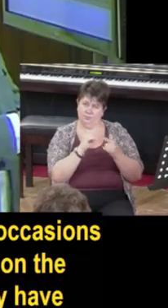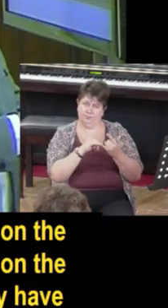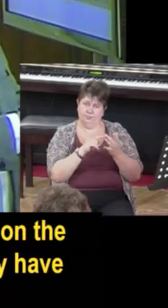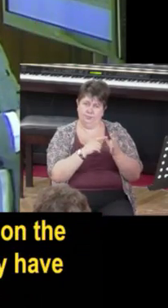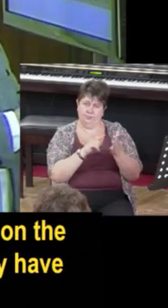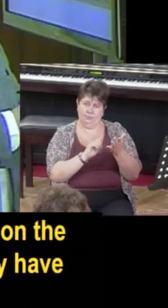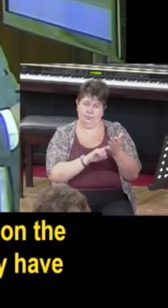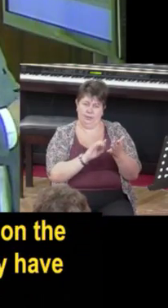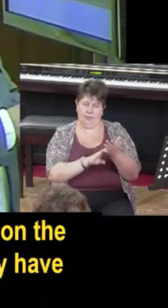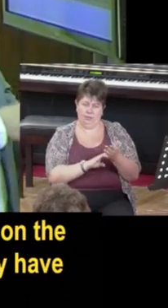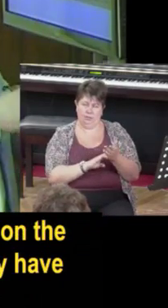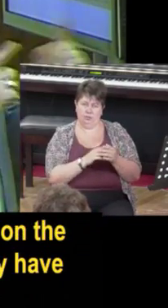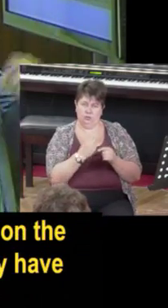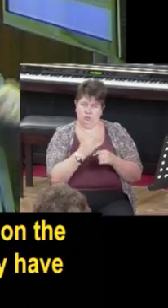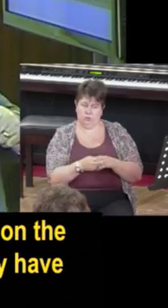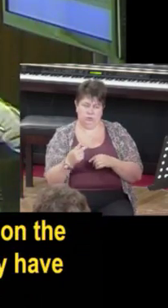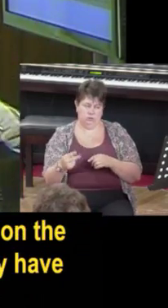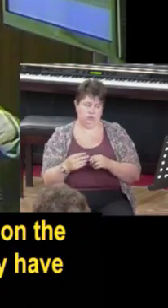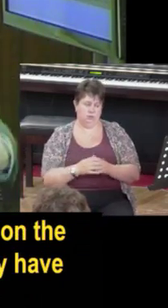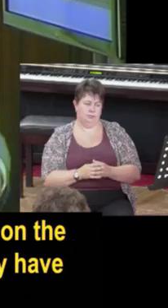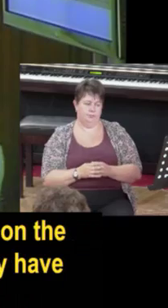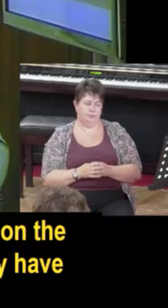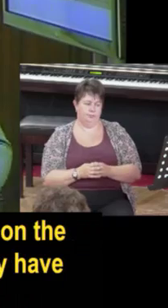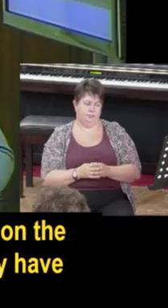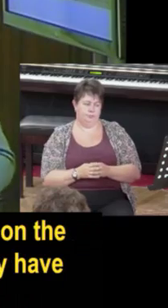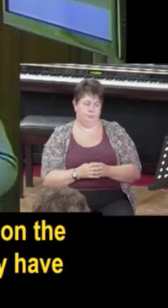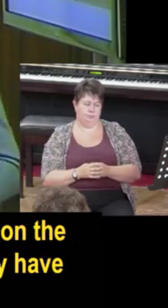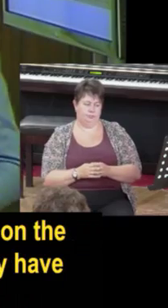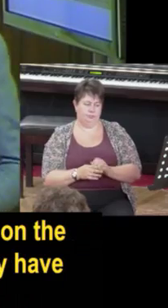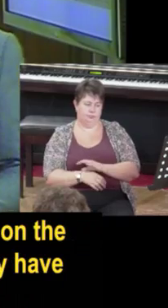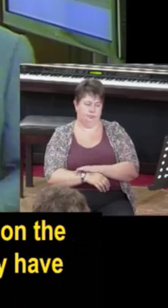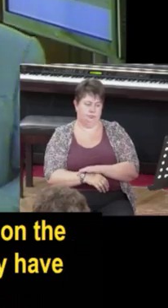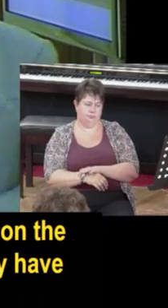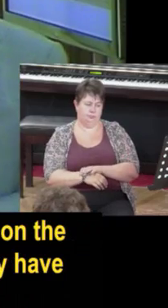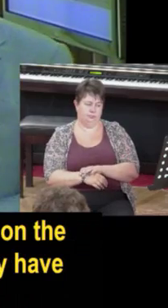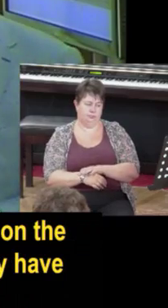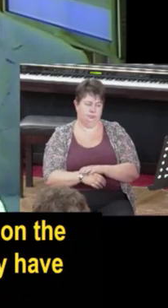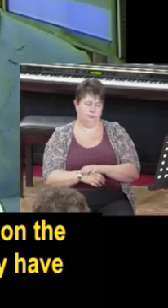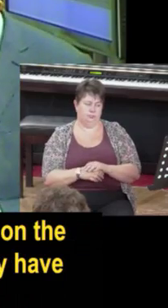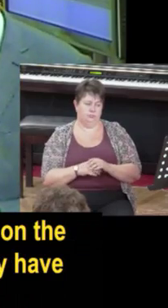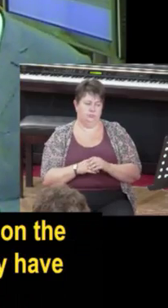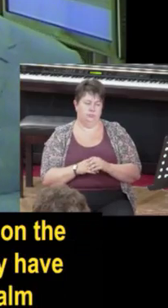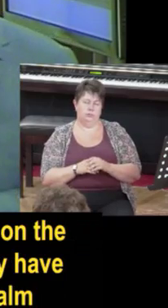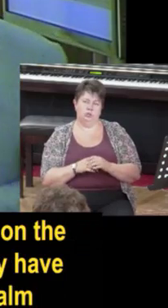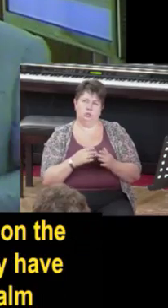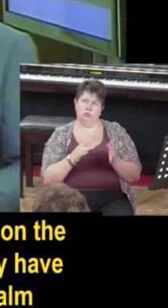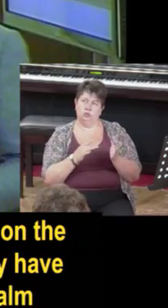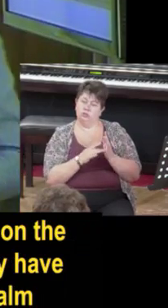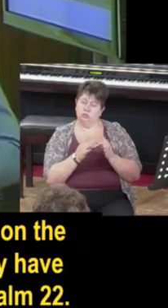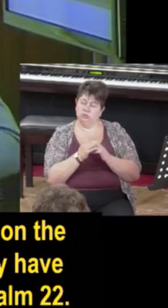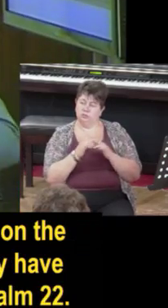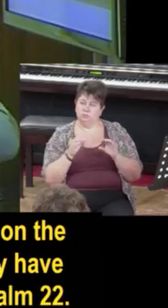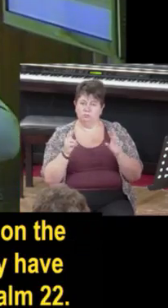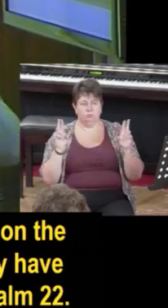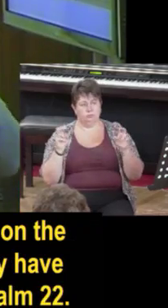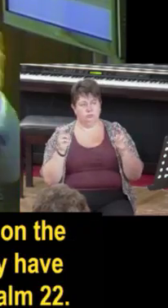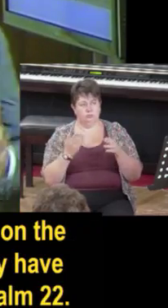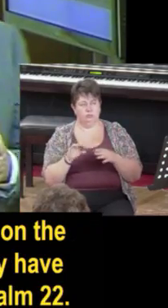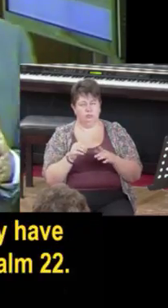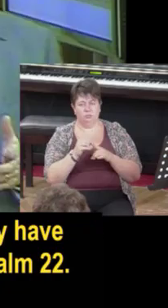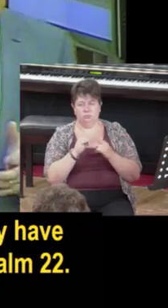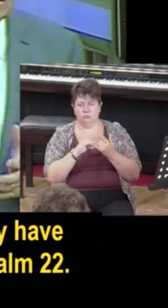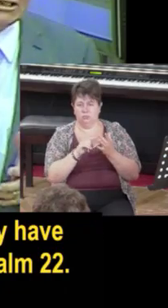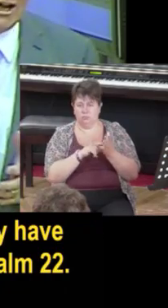22, which we're going to look at next week. So Jesus quoted from the Psalms. There are lots of